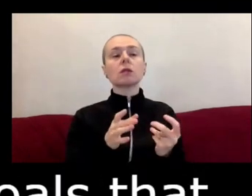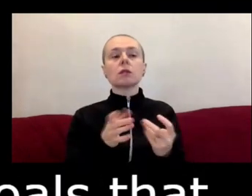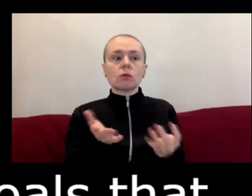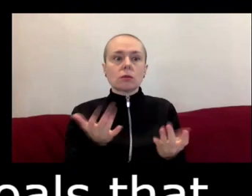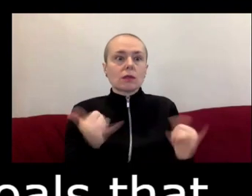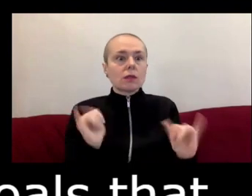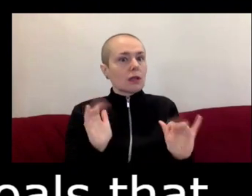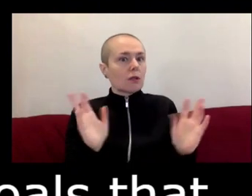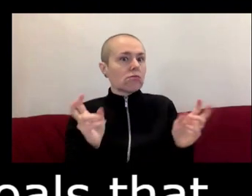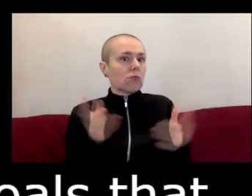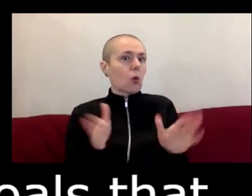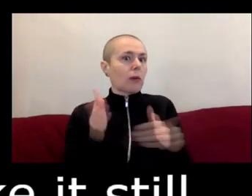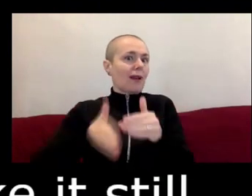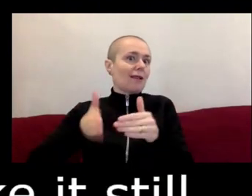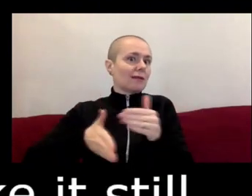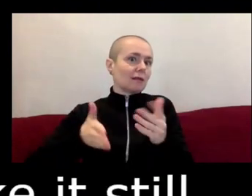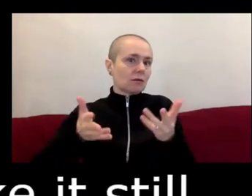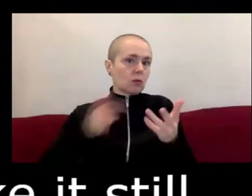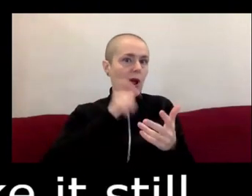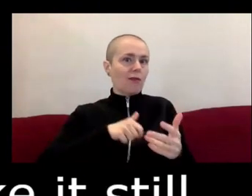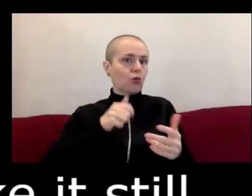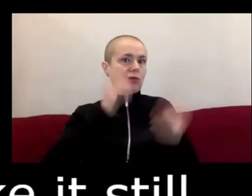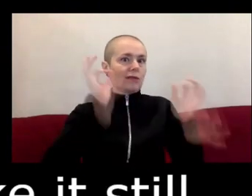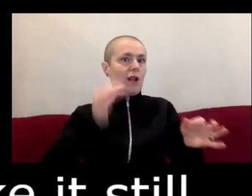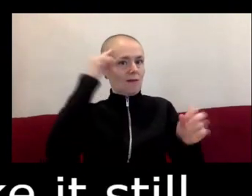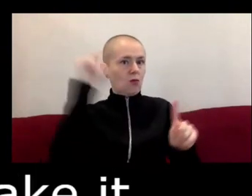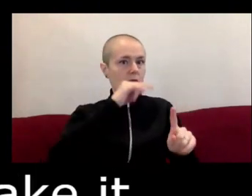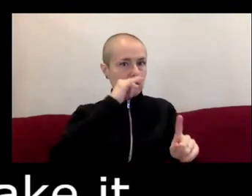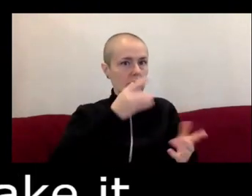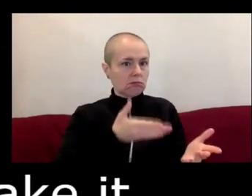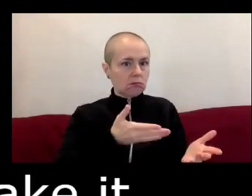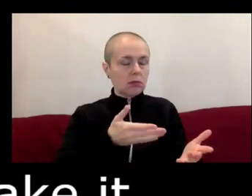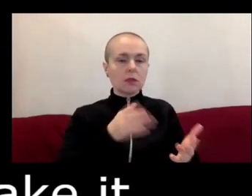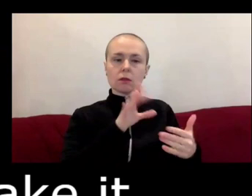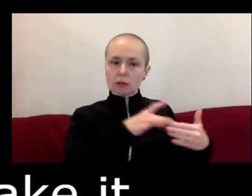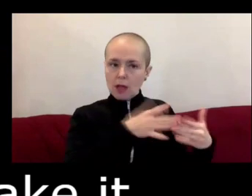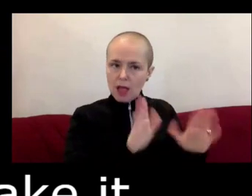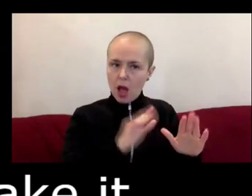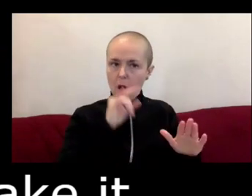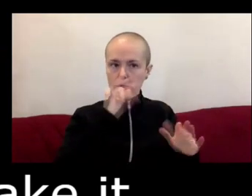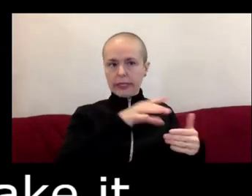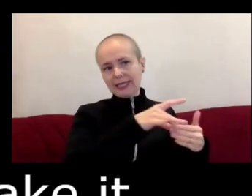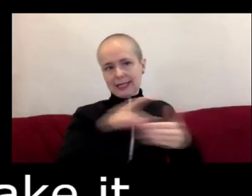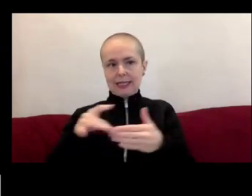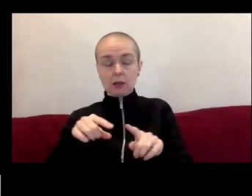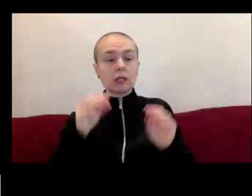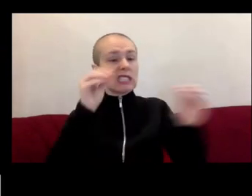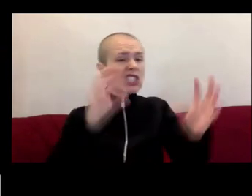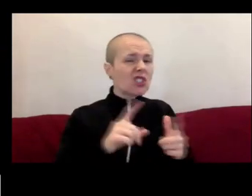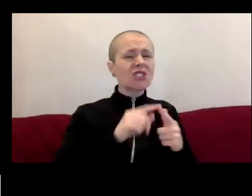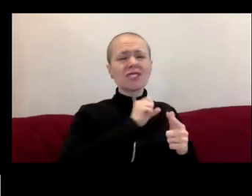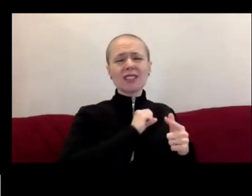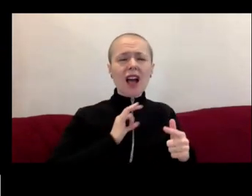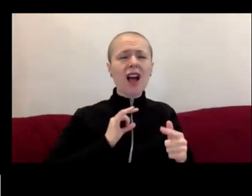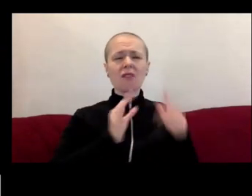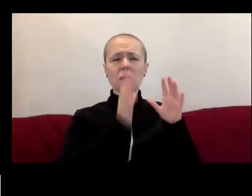still open-ended and then make it more of a child-directed experience without teachers or us staff